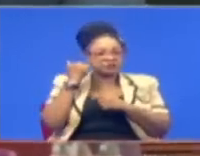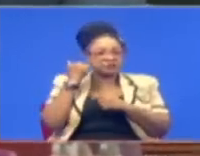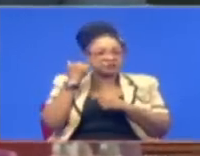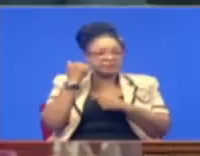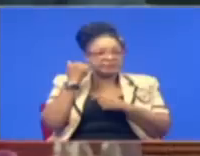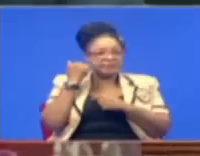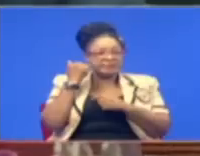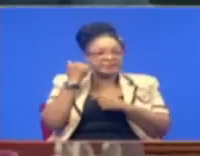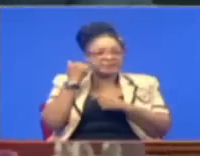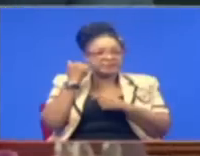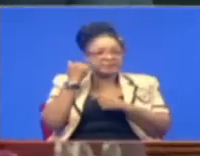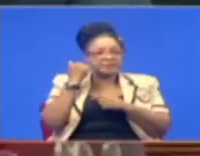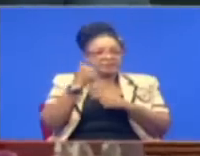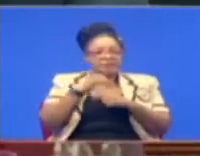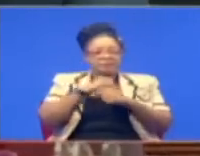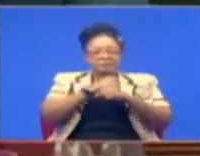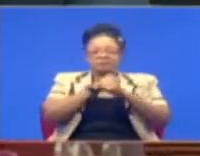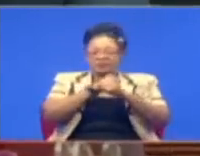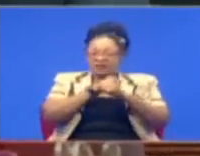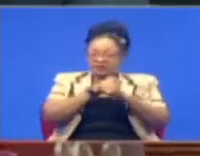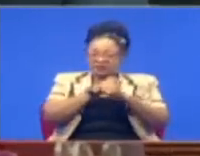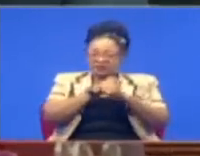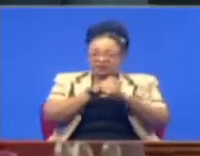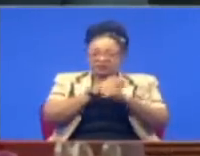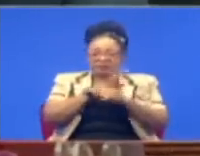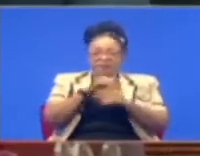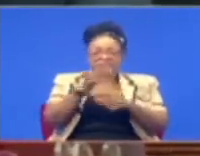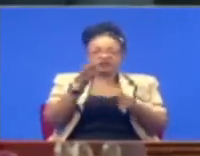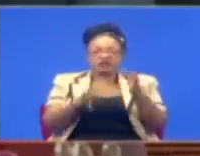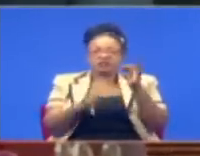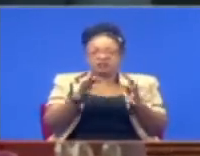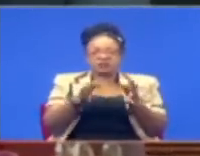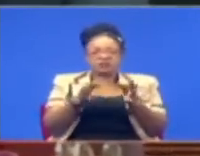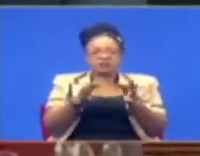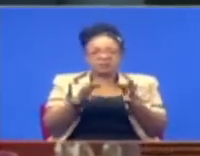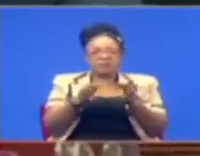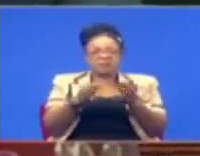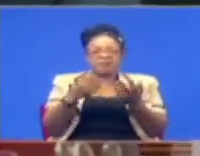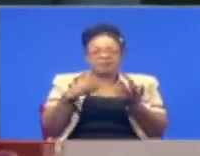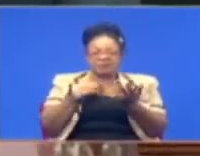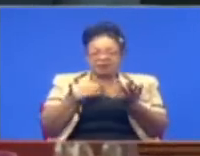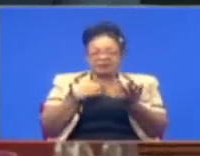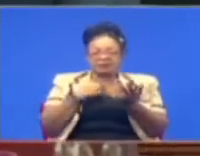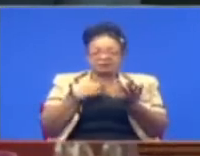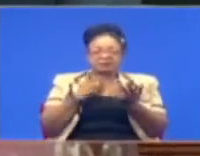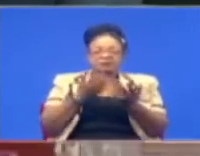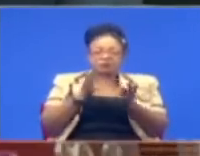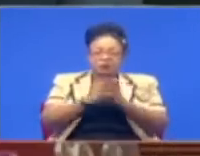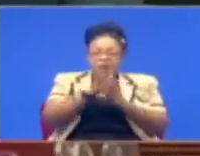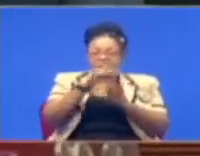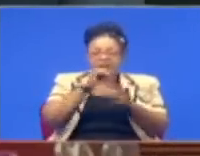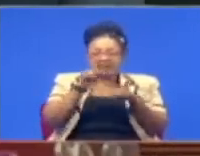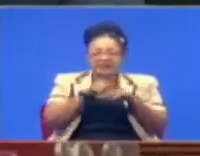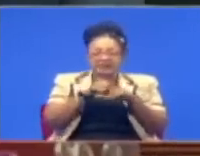different styles by judges. I've been before quite a few of your brothers and